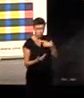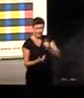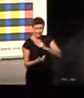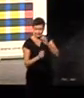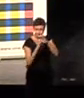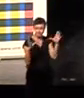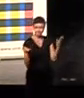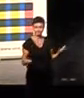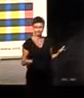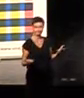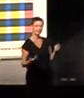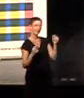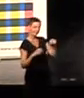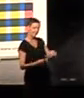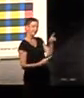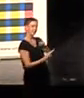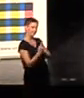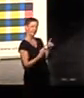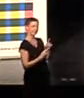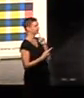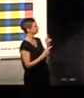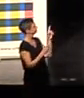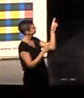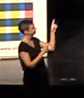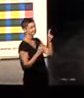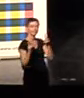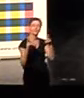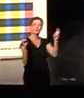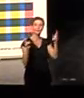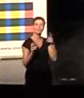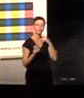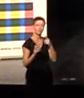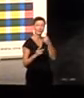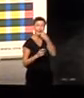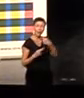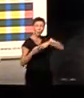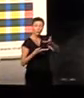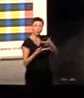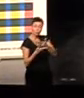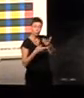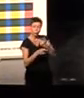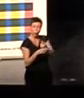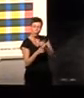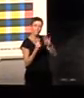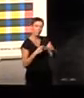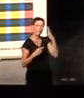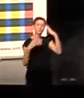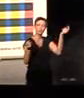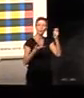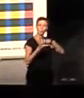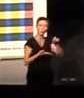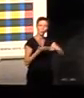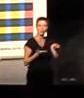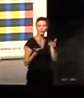this meeting borrelde its title kam biedt ook van joris luyendijk dutch author and journalists koninklijke righting voor de